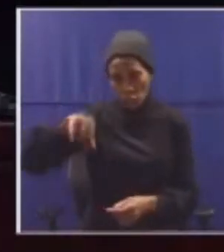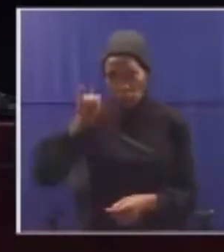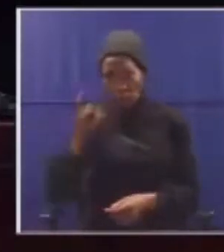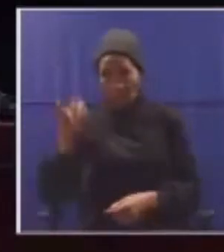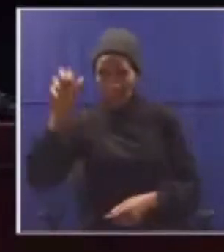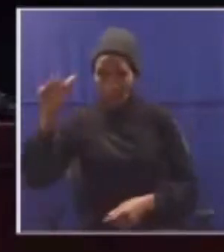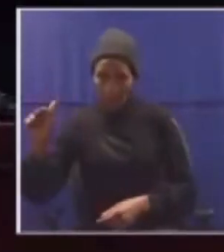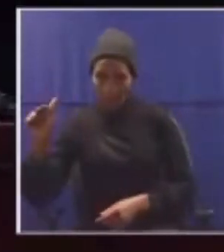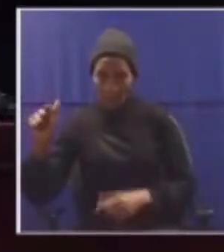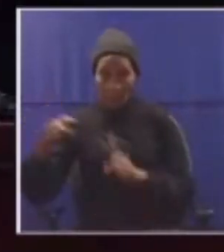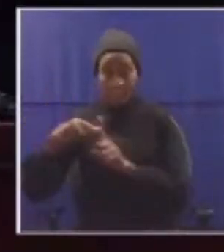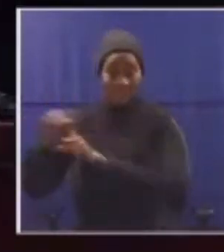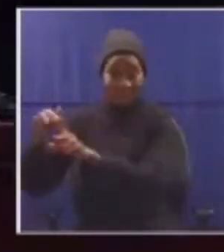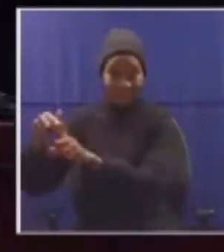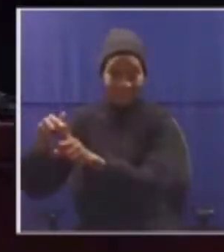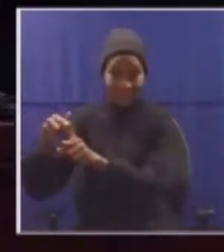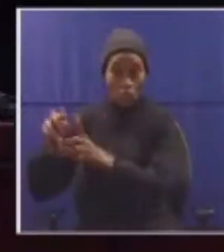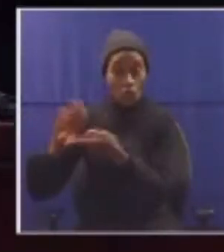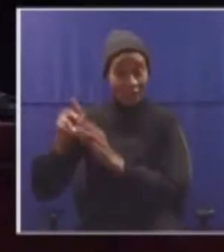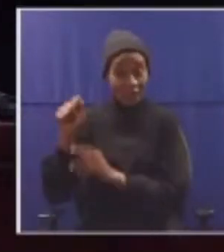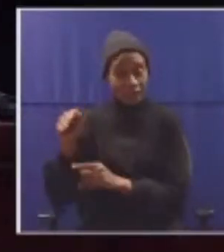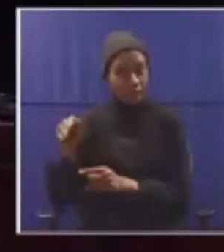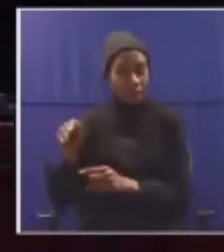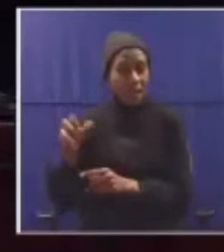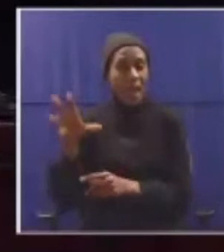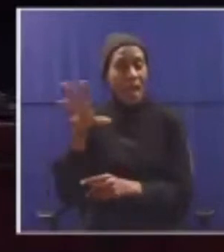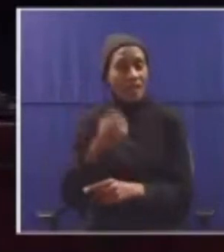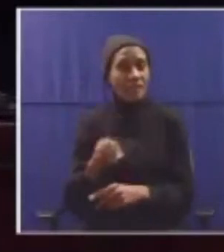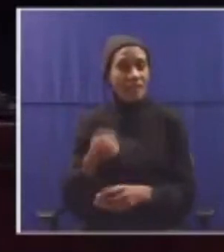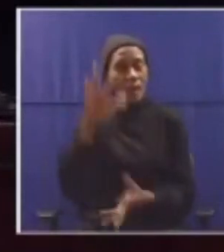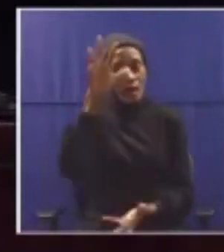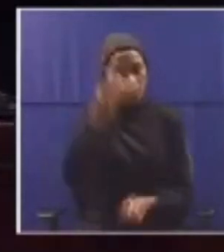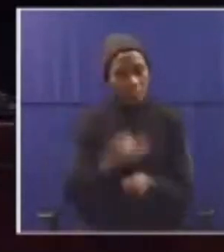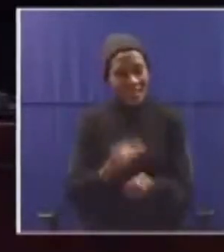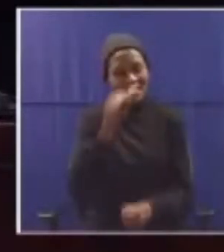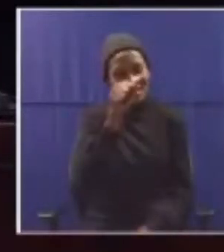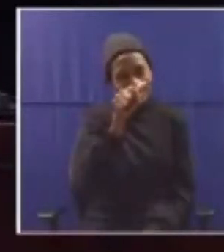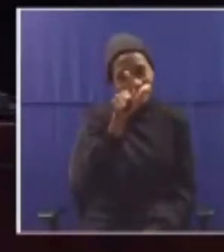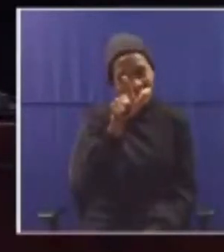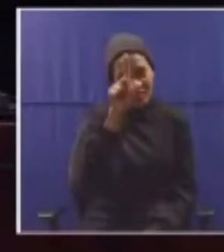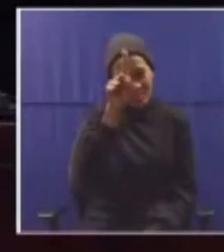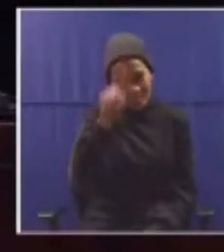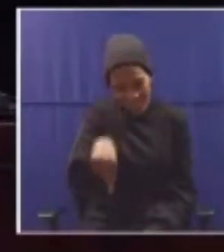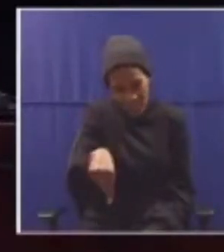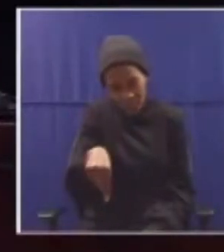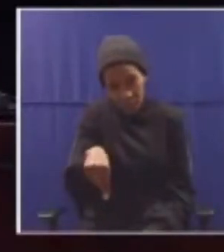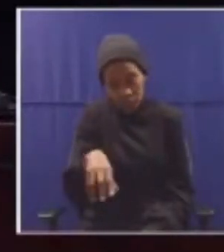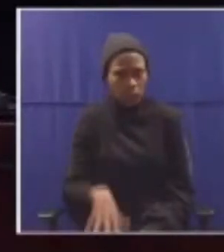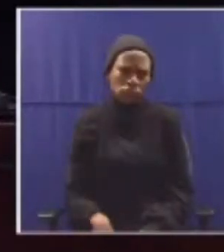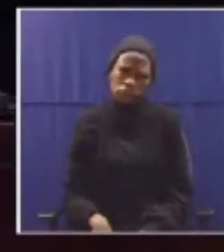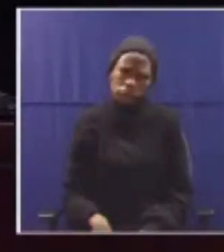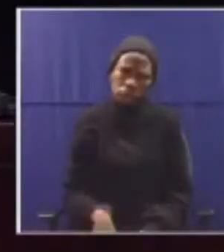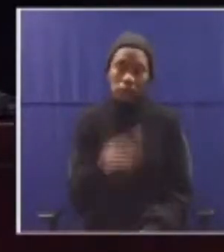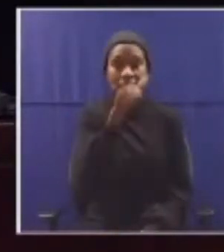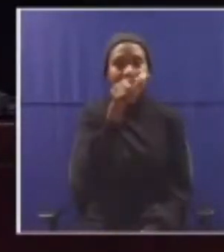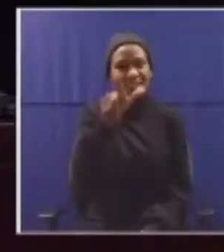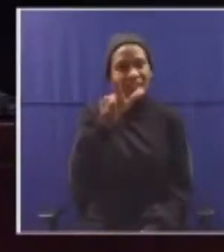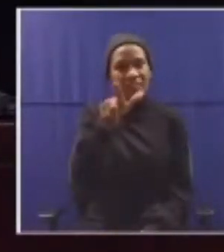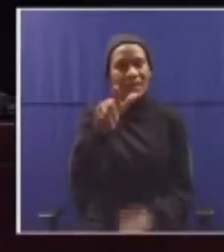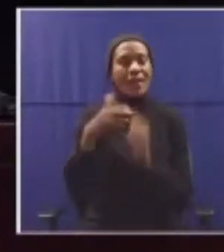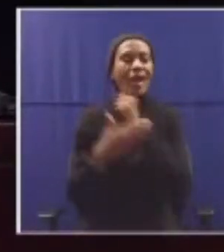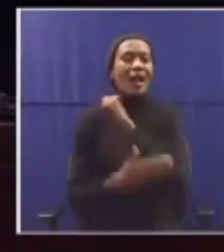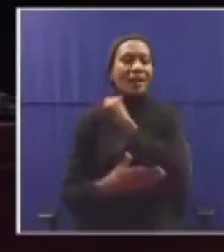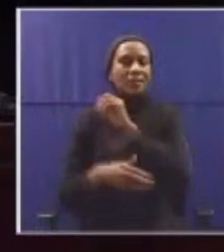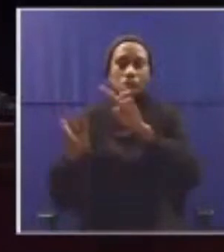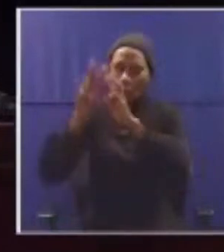LGBTQIA plus people, there is a total of 67 countries around the world which